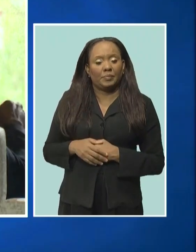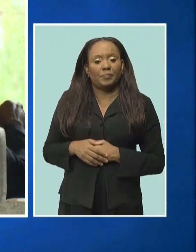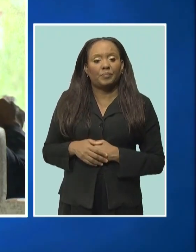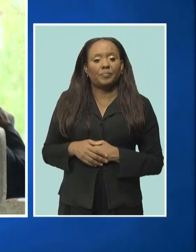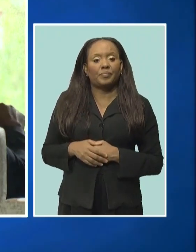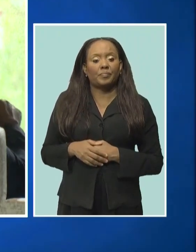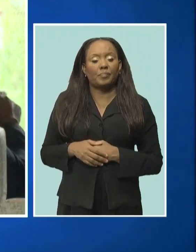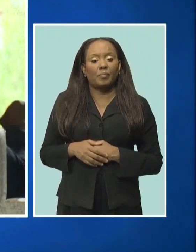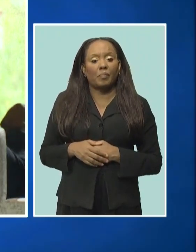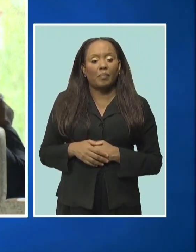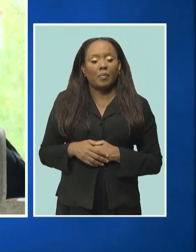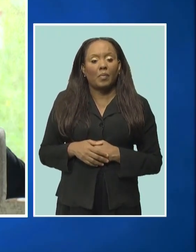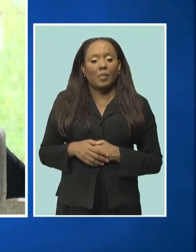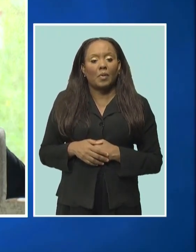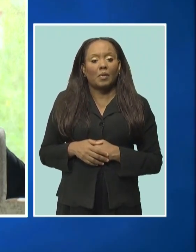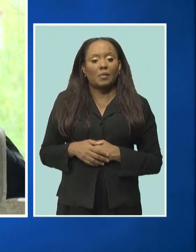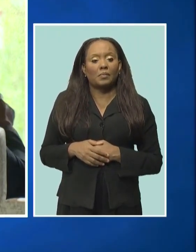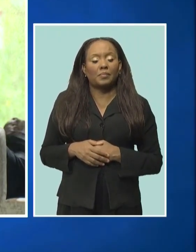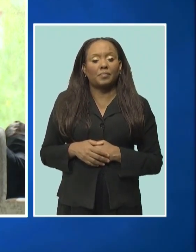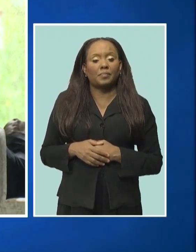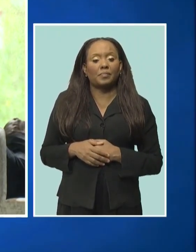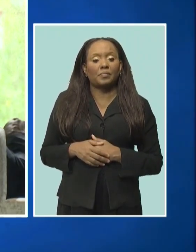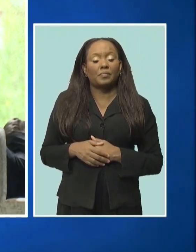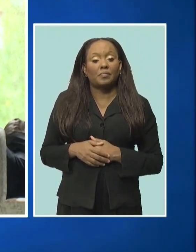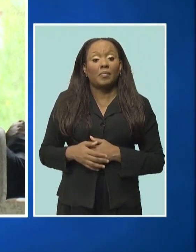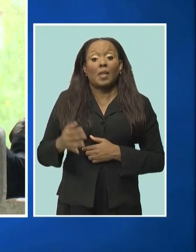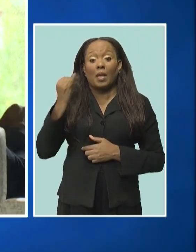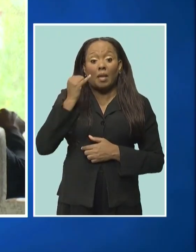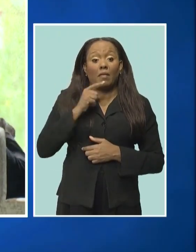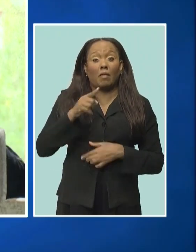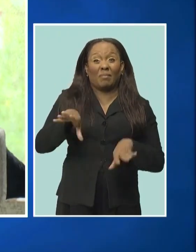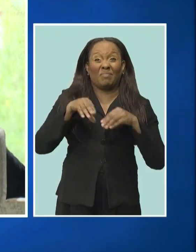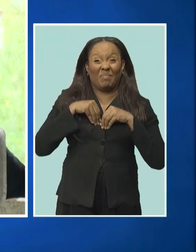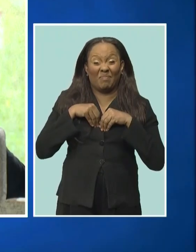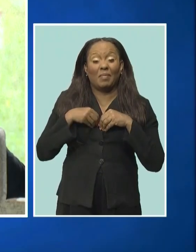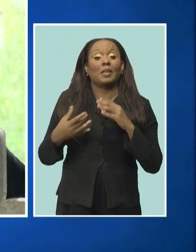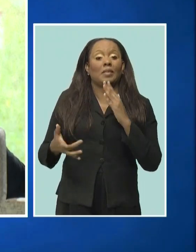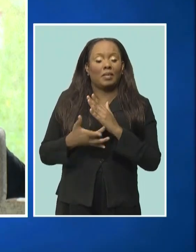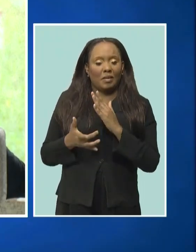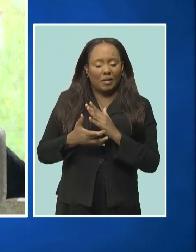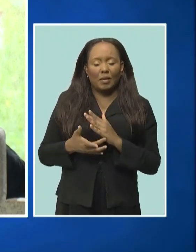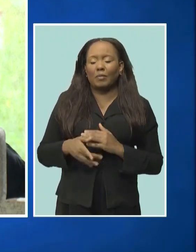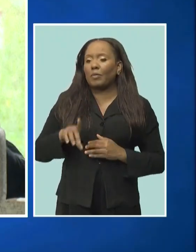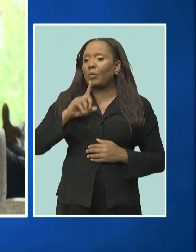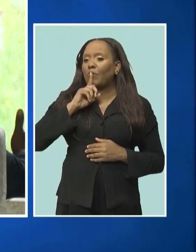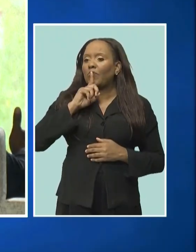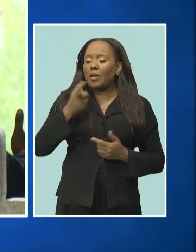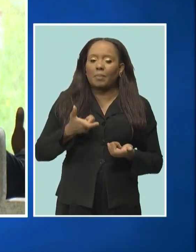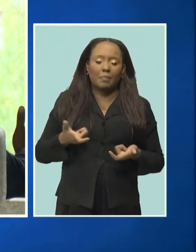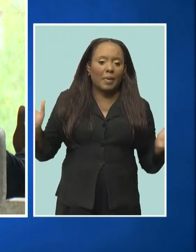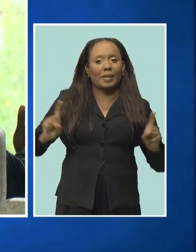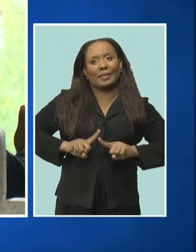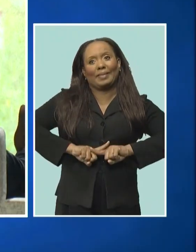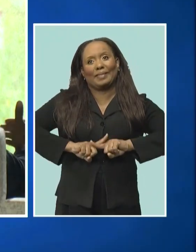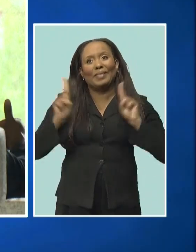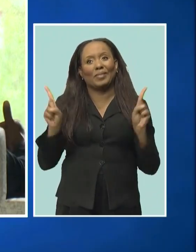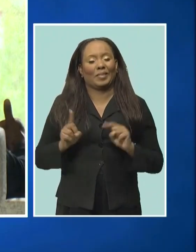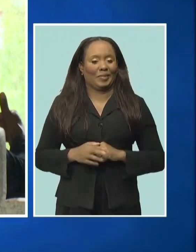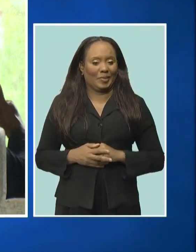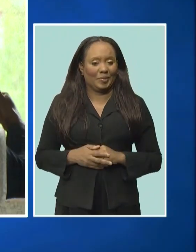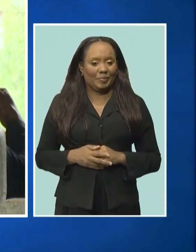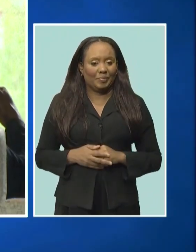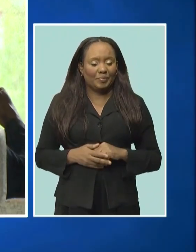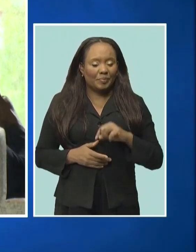to how quickly businesses adopt that technology is going to make a huge difference. Now, equally, we've